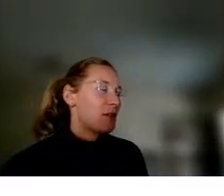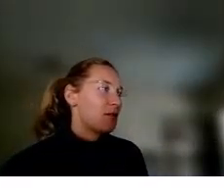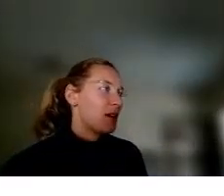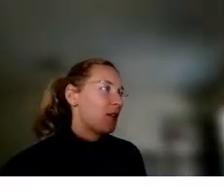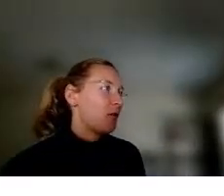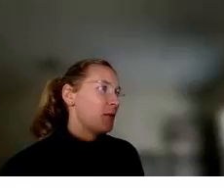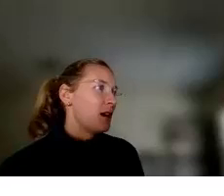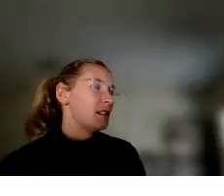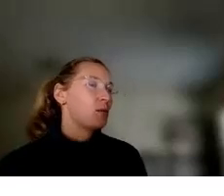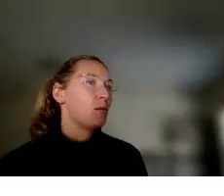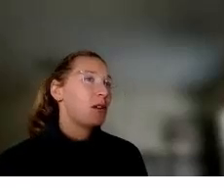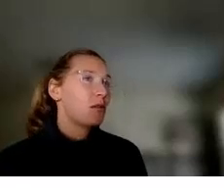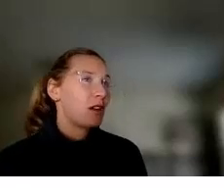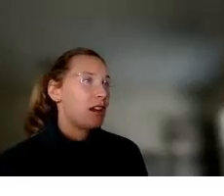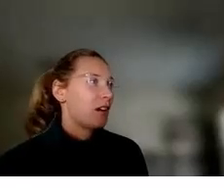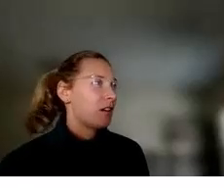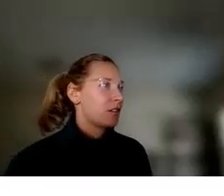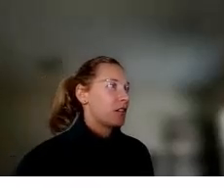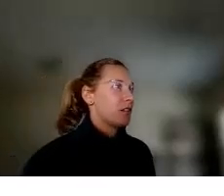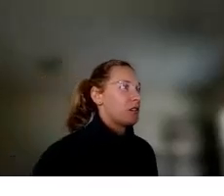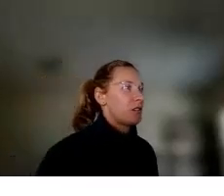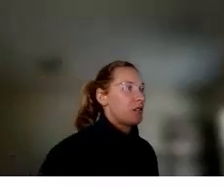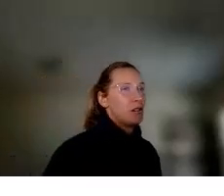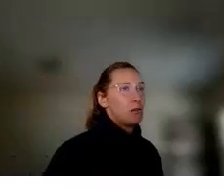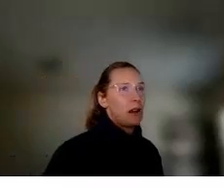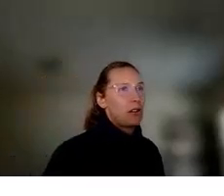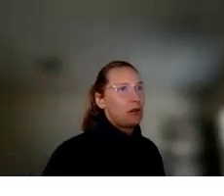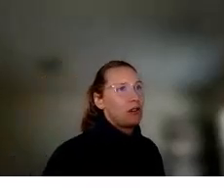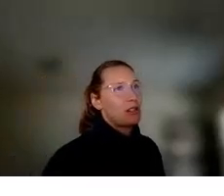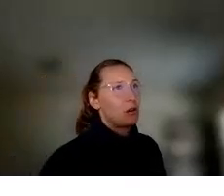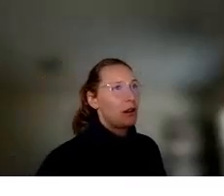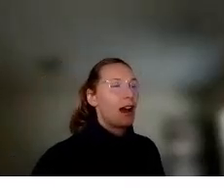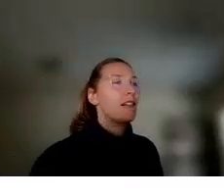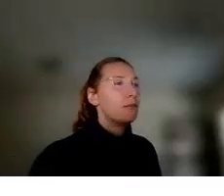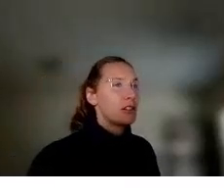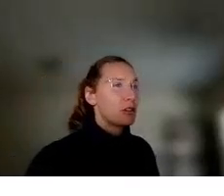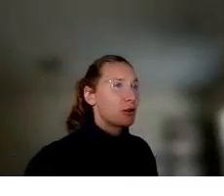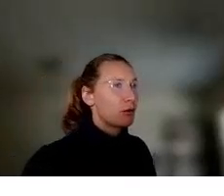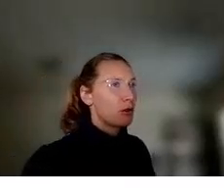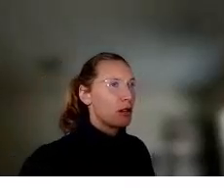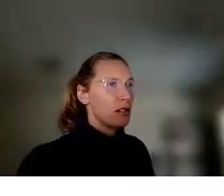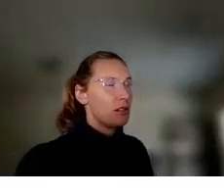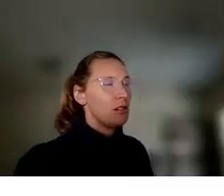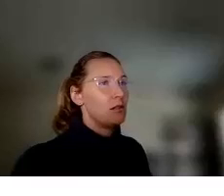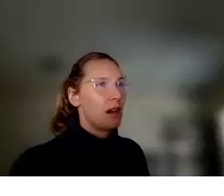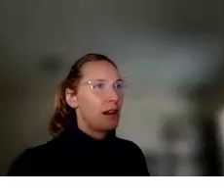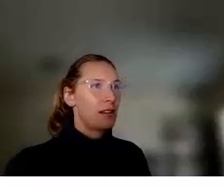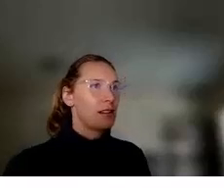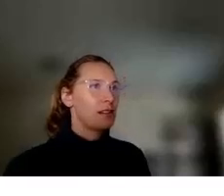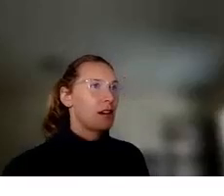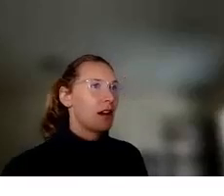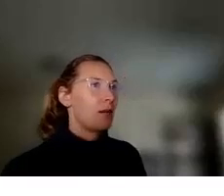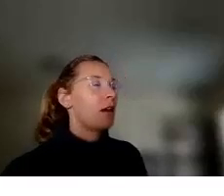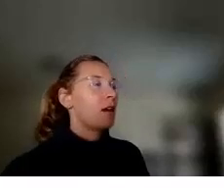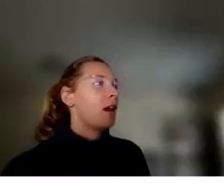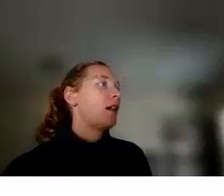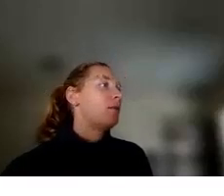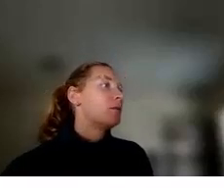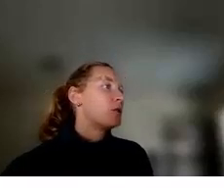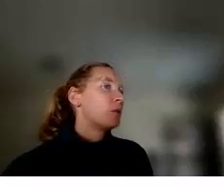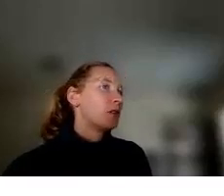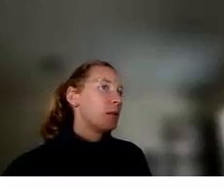agree with you that home mods would be great under this new waiver, we don't have budget authority to do that at this